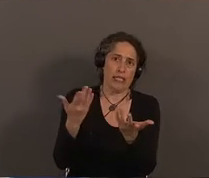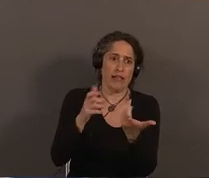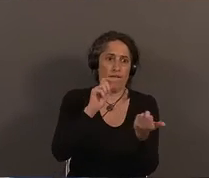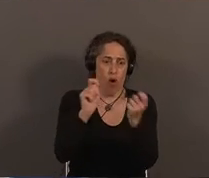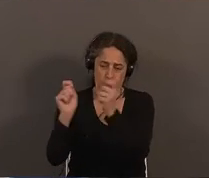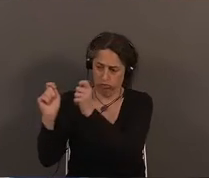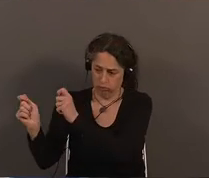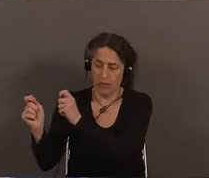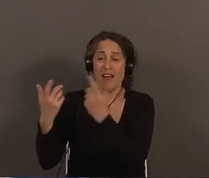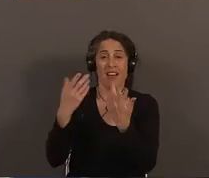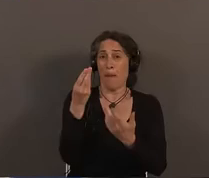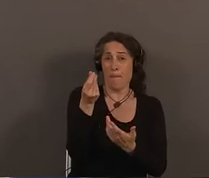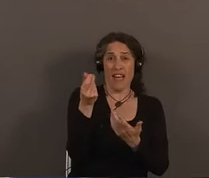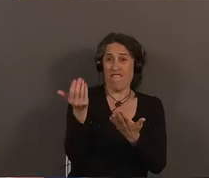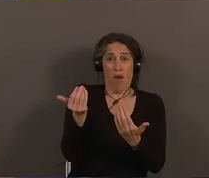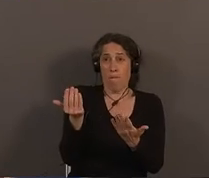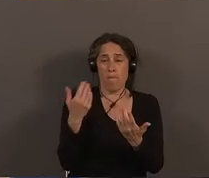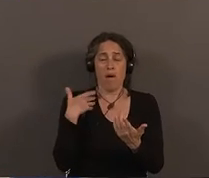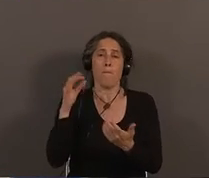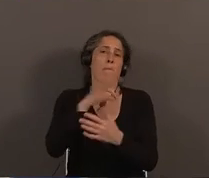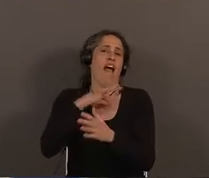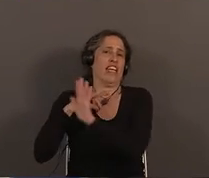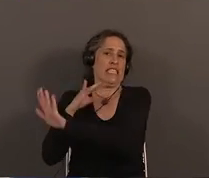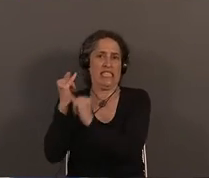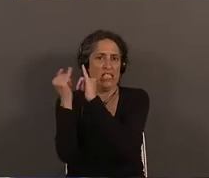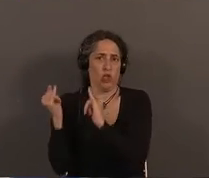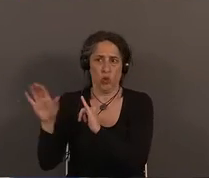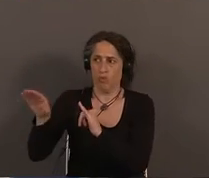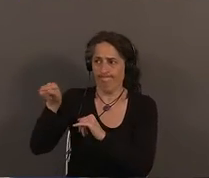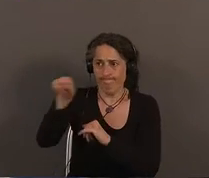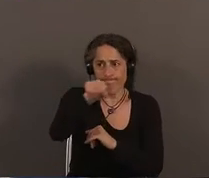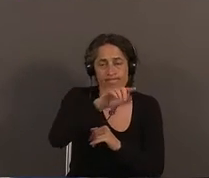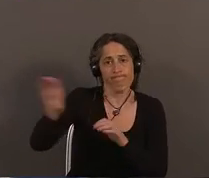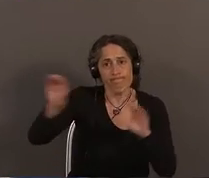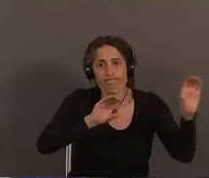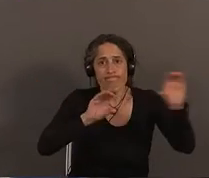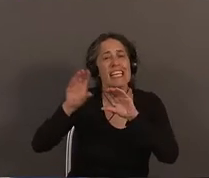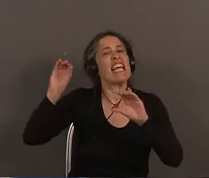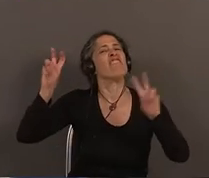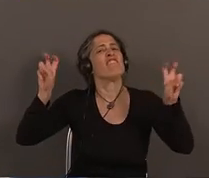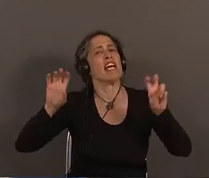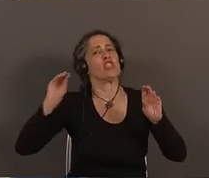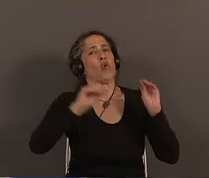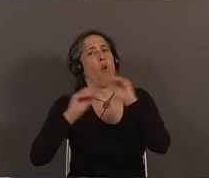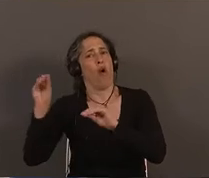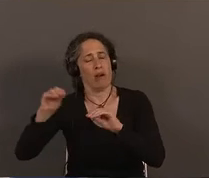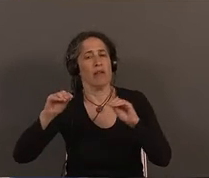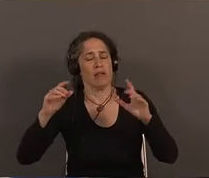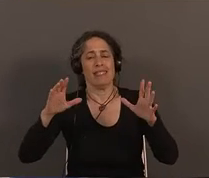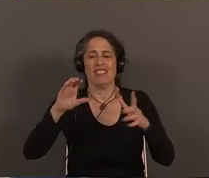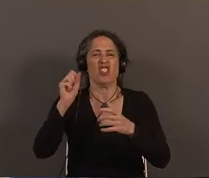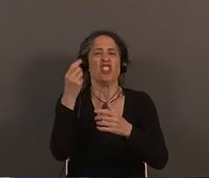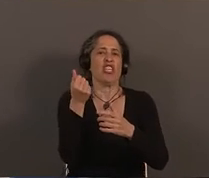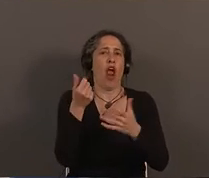that this private investment can flow in Europe, that operators and investors and shareholders of the operator